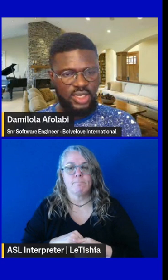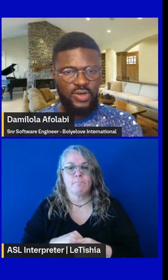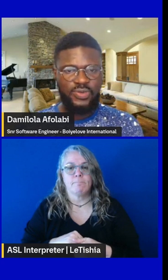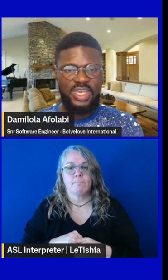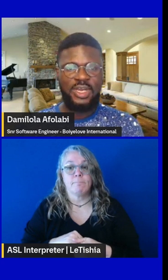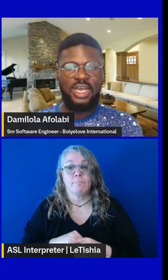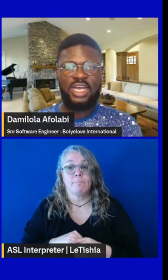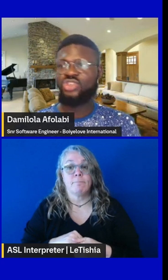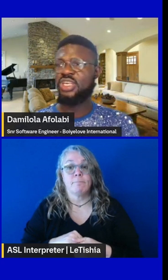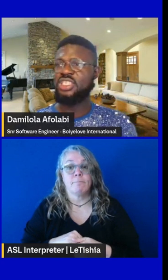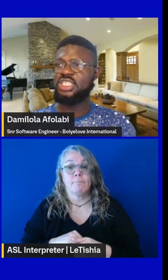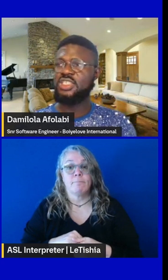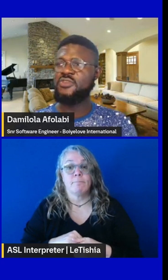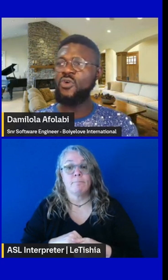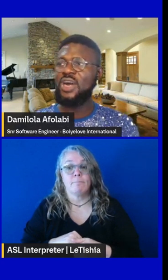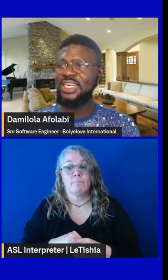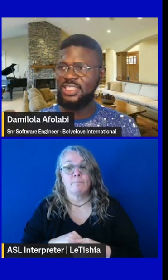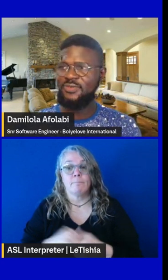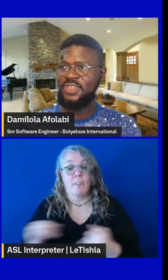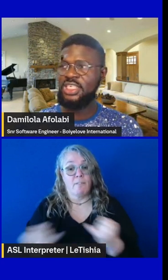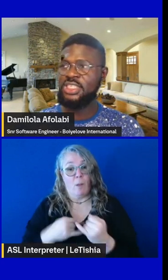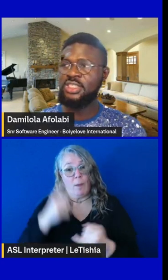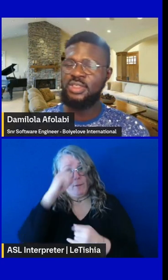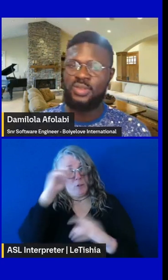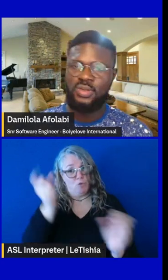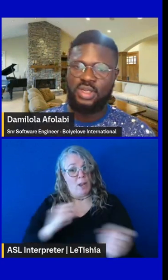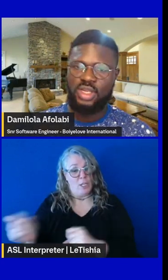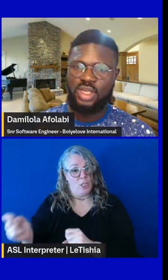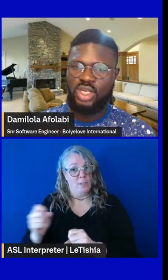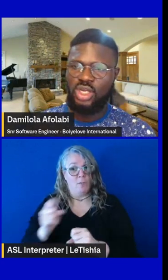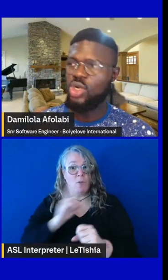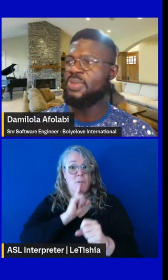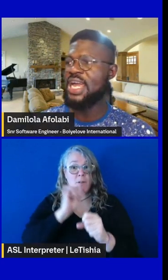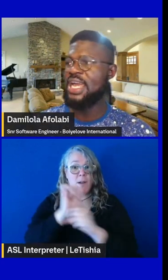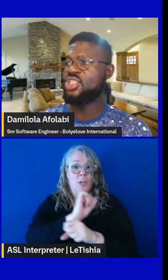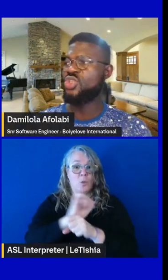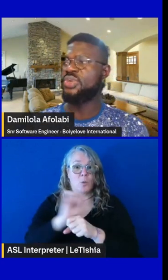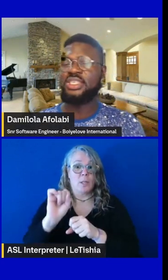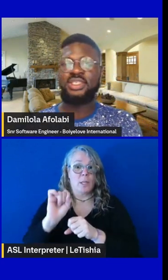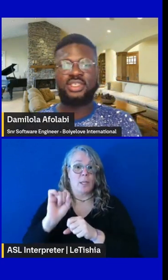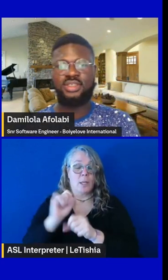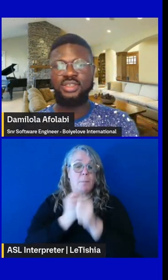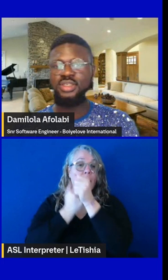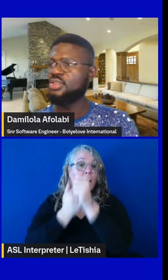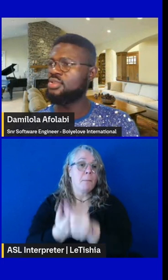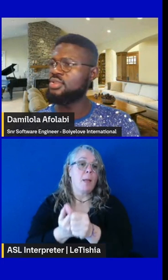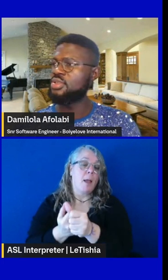Finally, we have strategies for achieving compliance